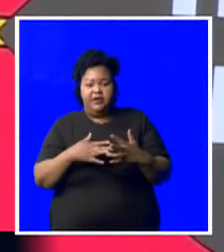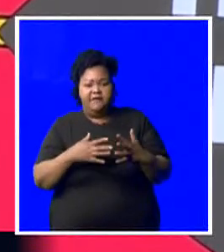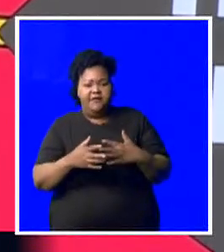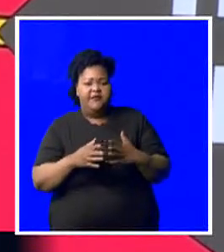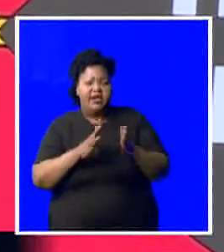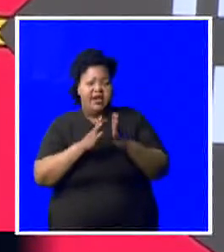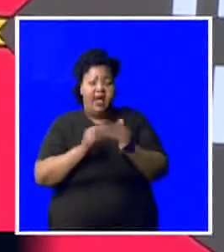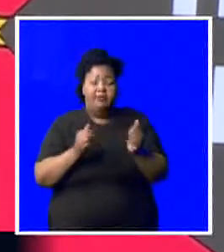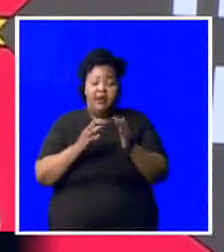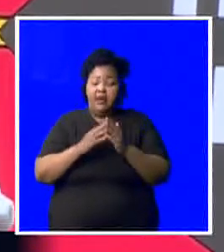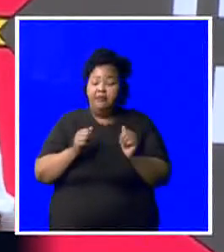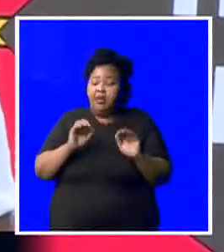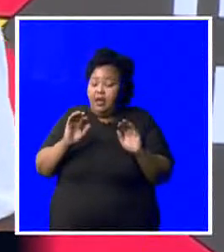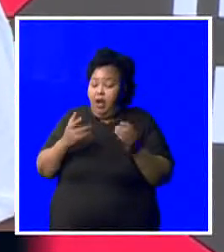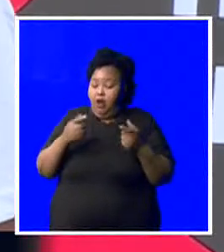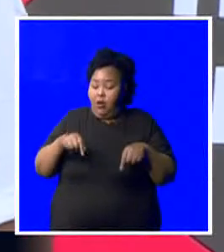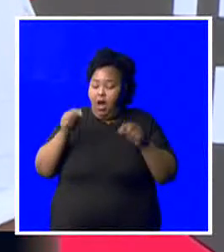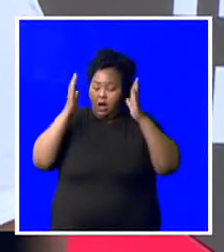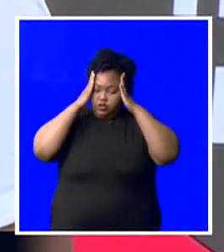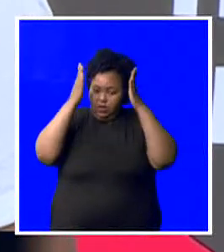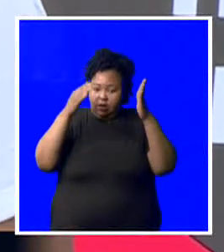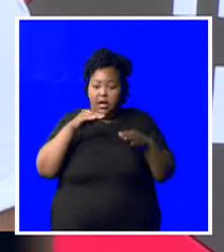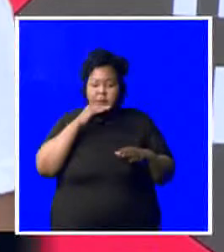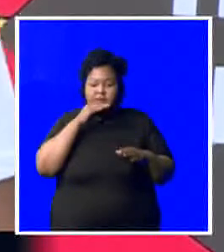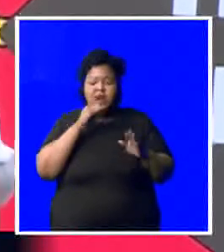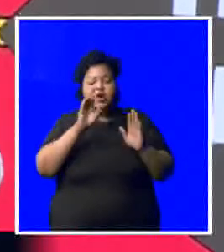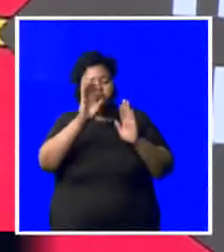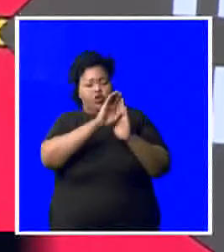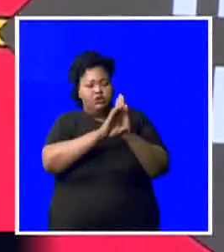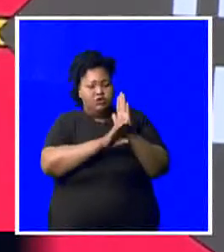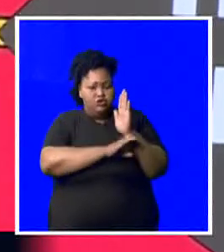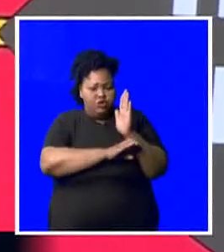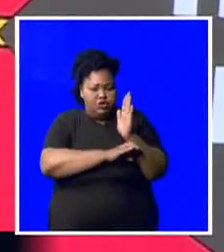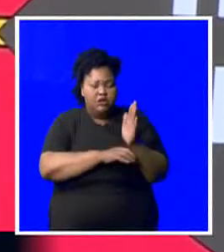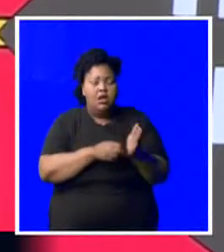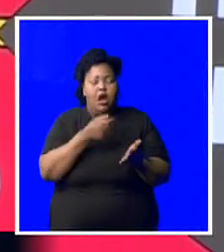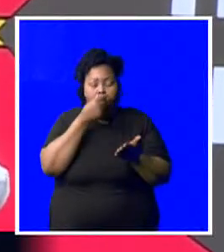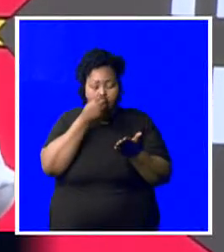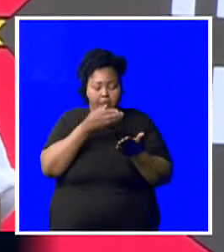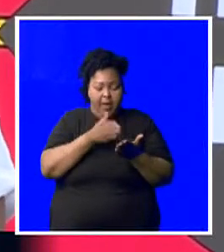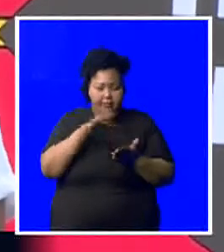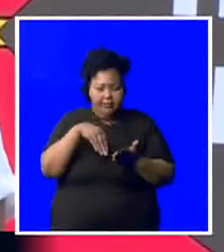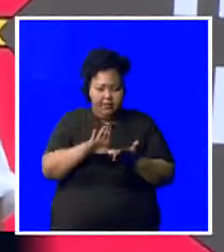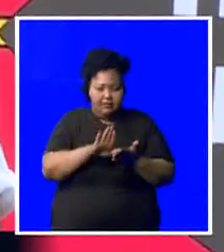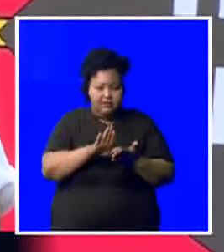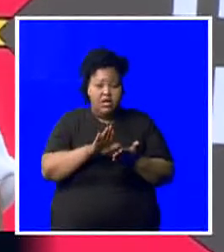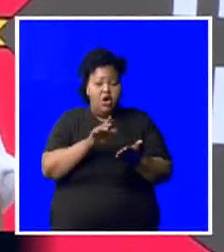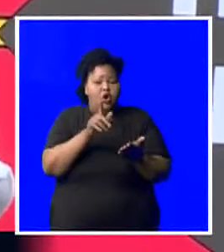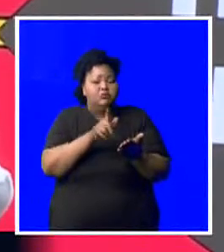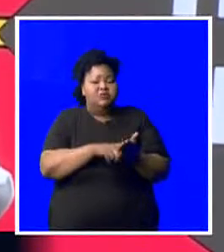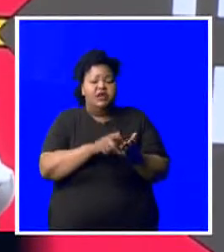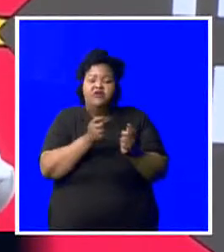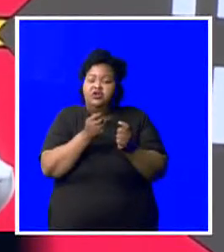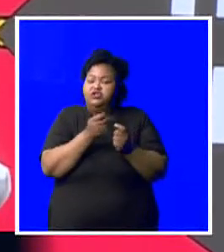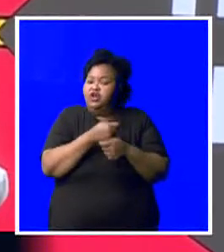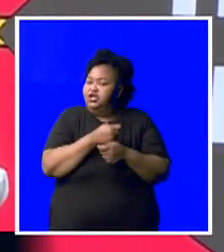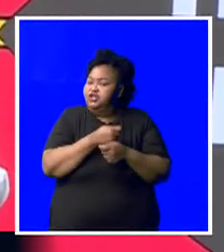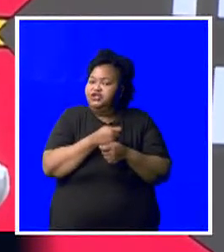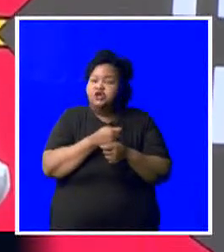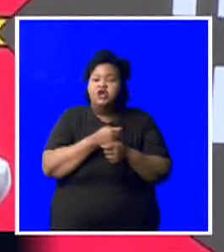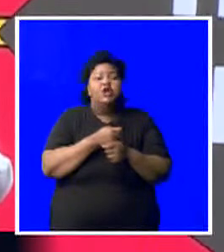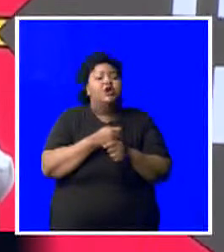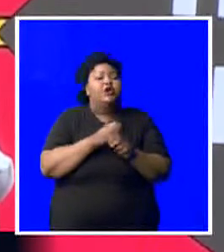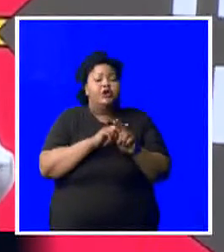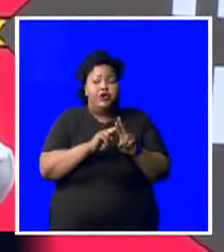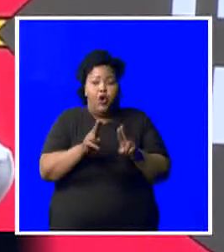la ekhatsi ku constitution kude lunjinjo lwemthetho lolwendeka ngaphandle kungekho la